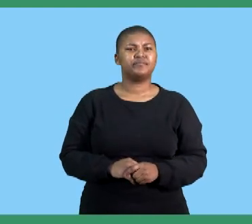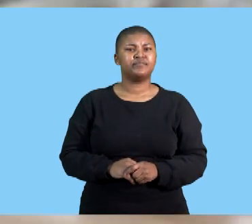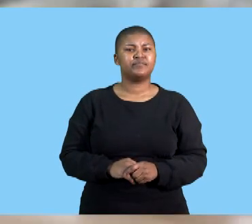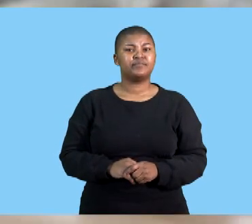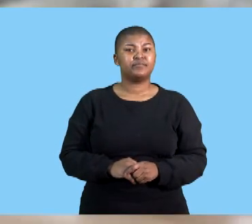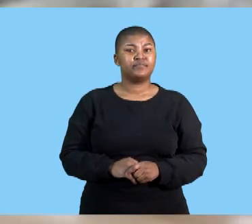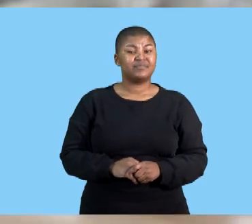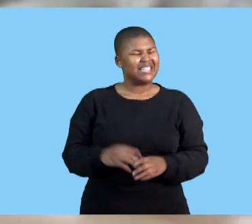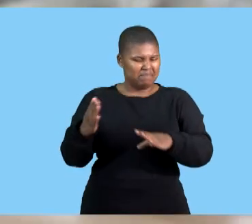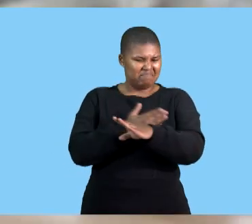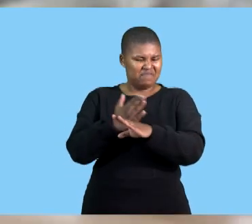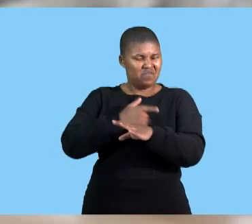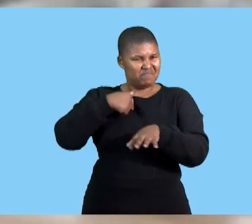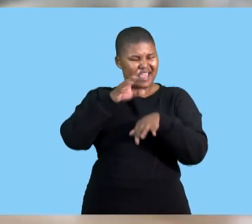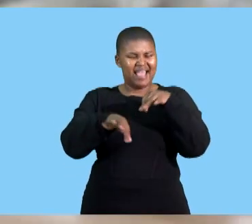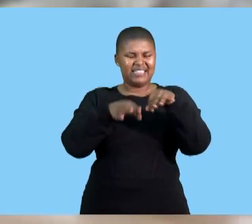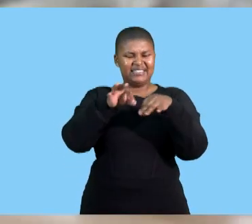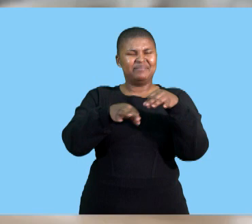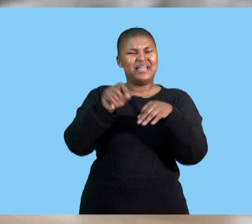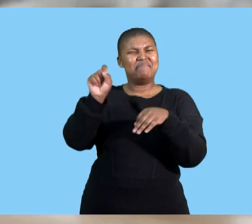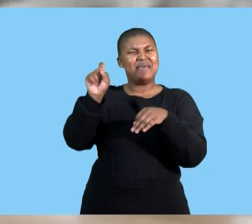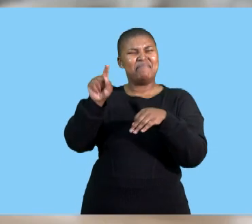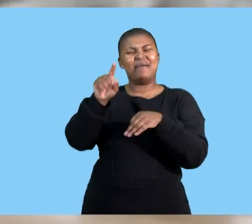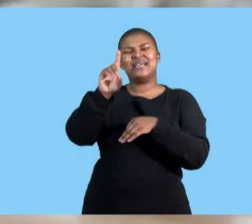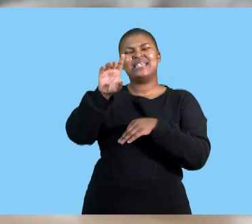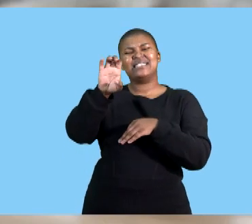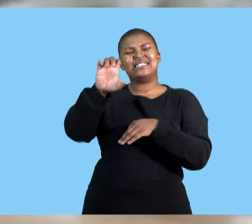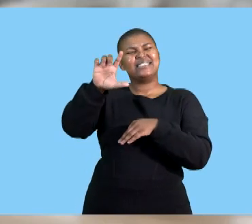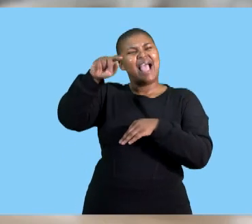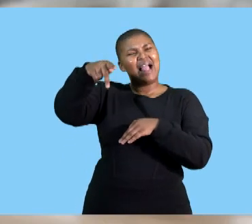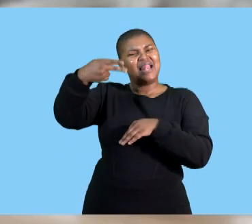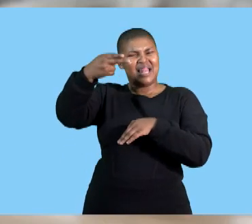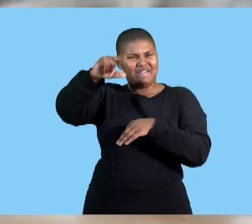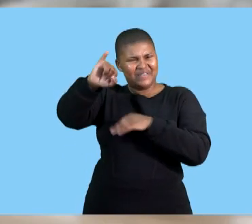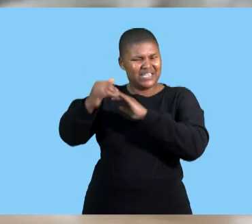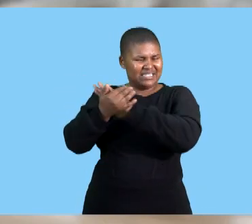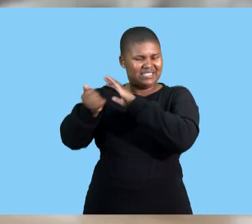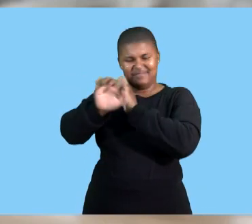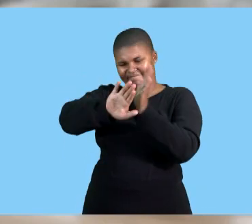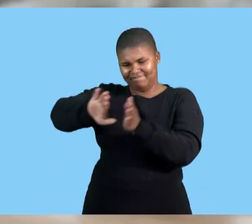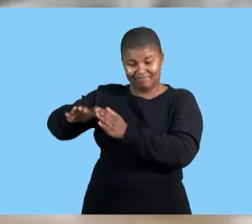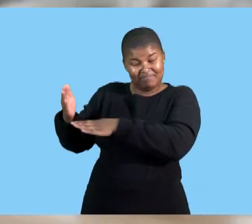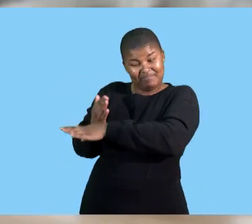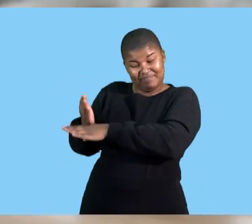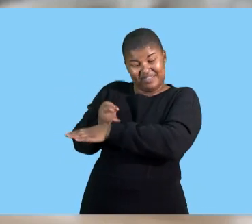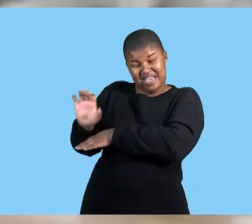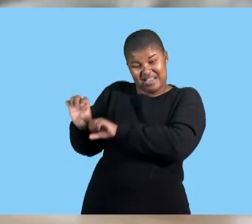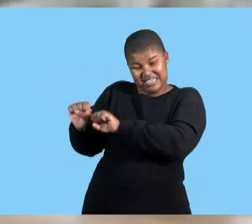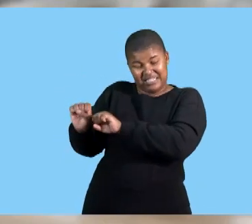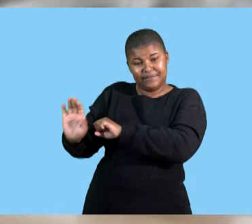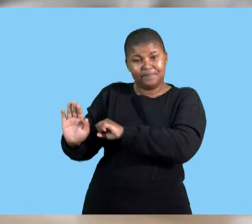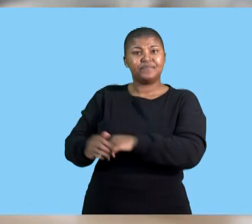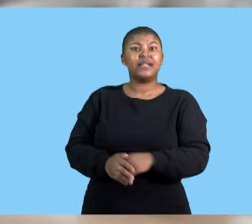Before we can move to the Delphi technique, you need to realize that for businesses to solve problems, they need to